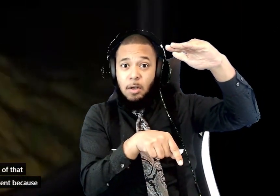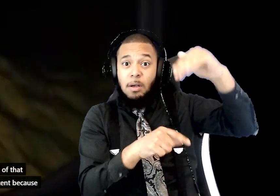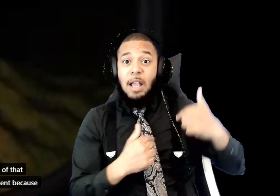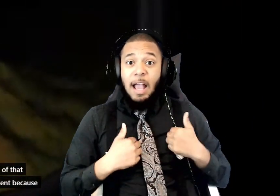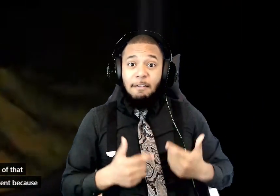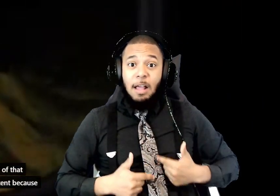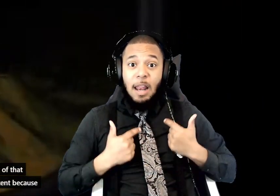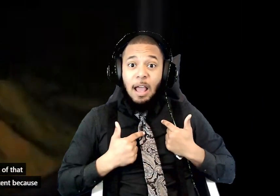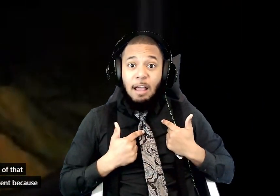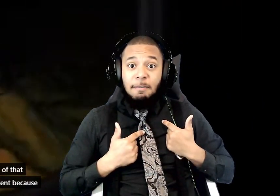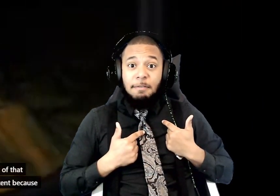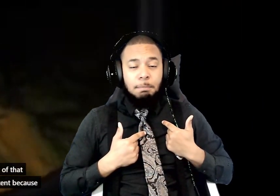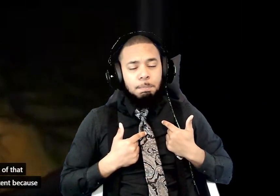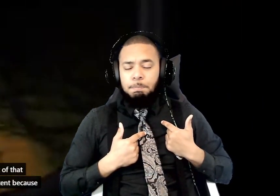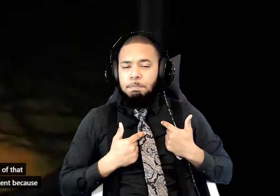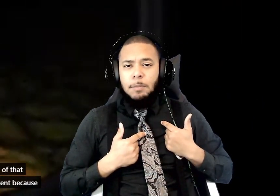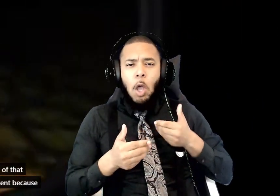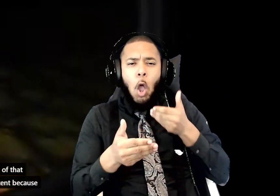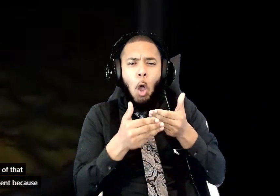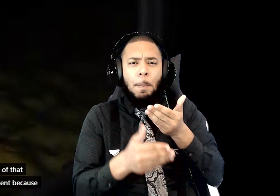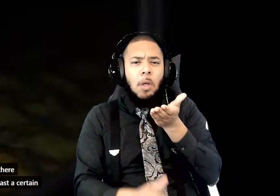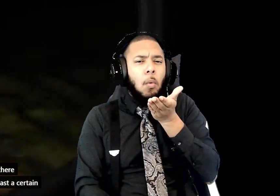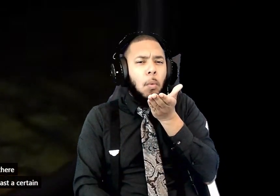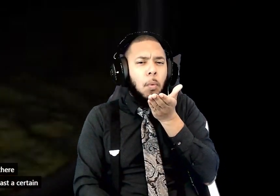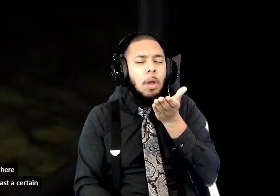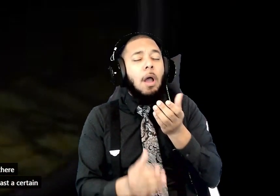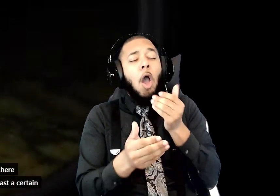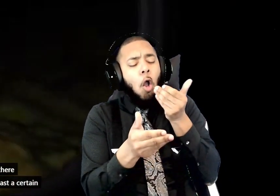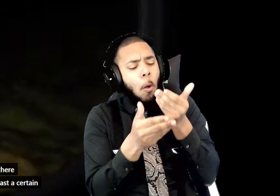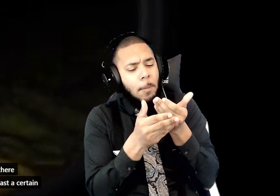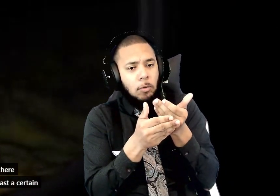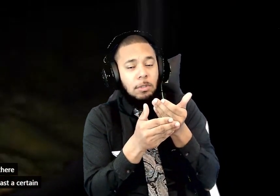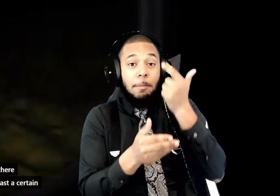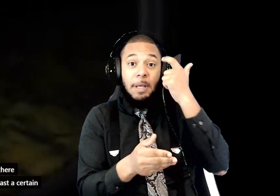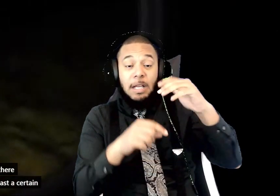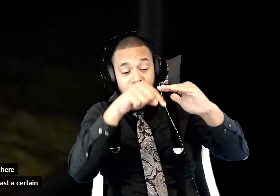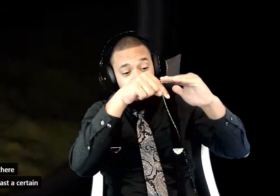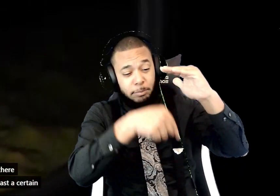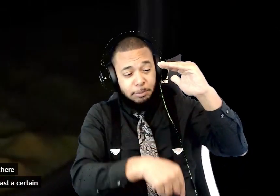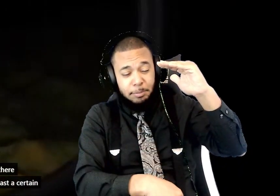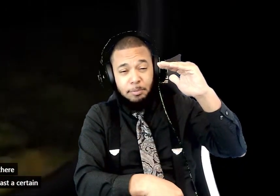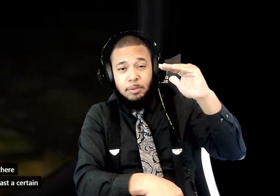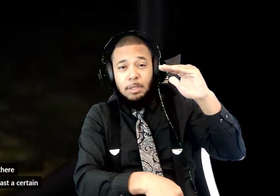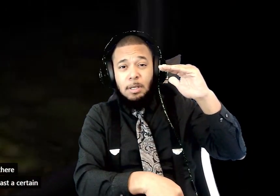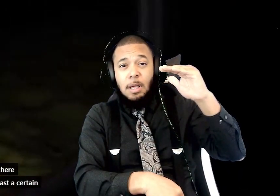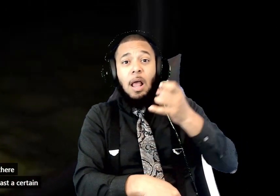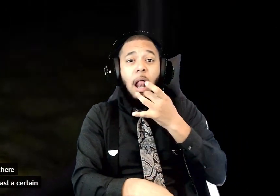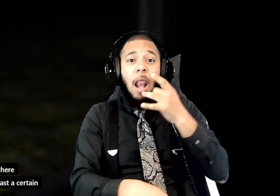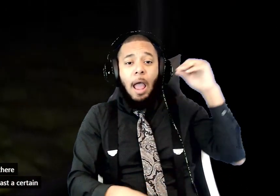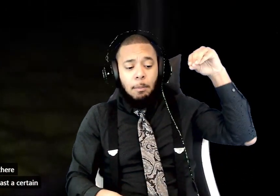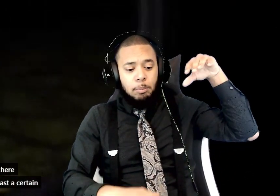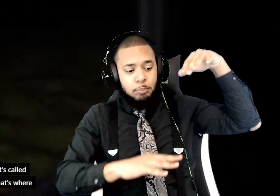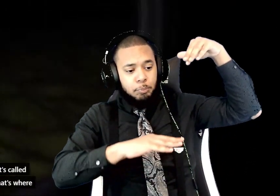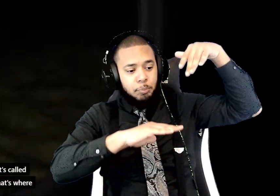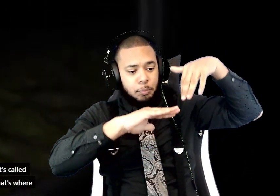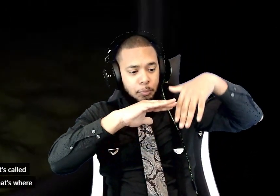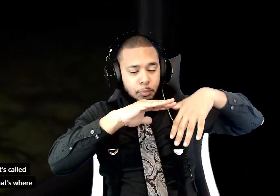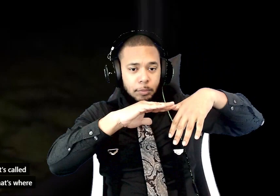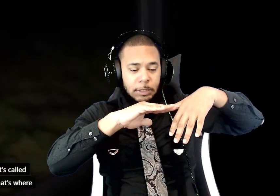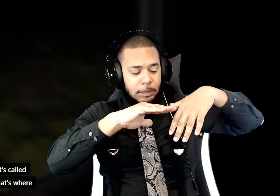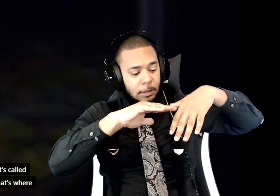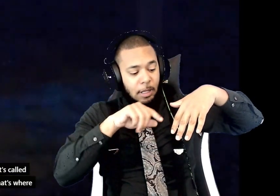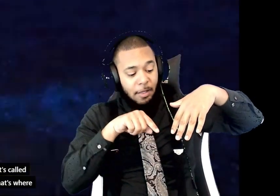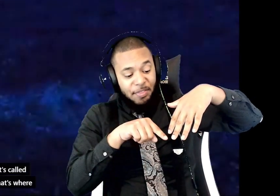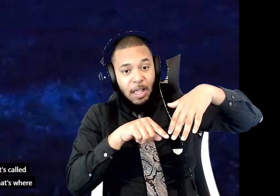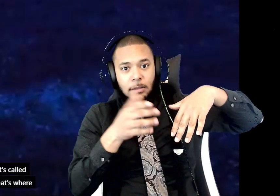is almost non-existent. Because the ocean is so deep there that light doesn't penetrate past a certain point. We